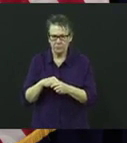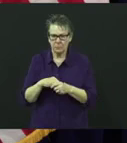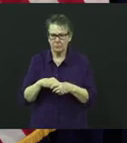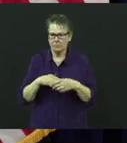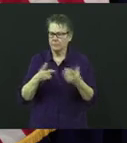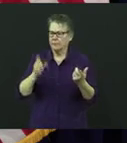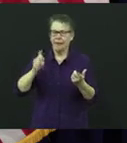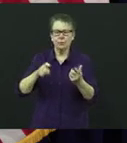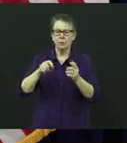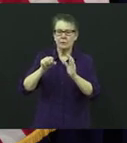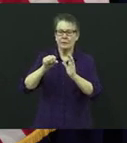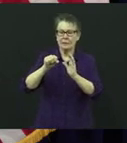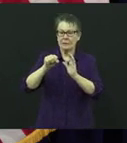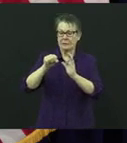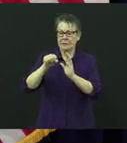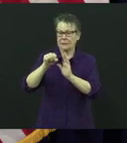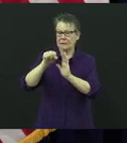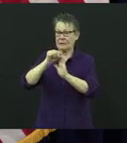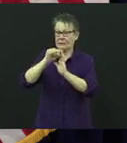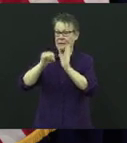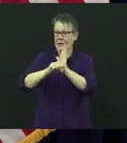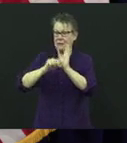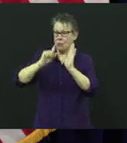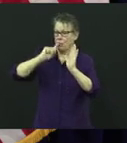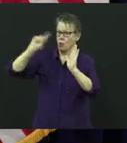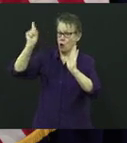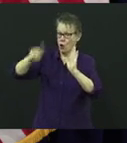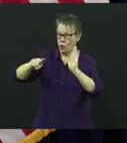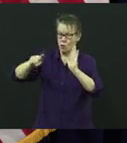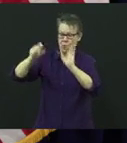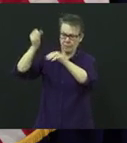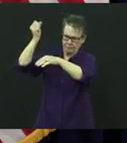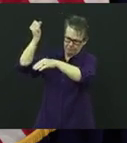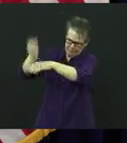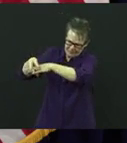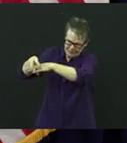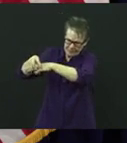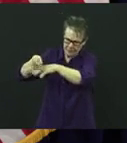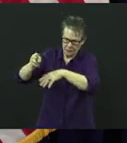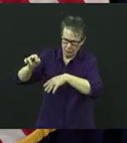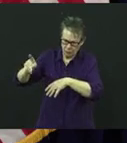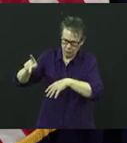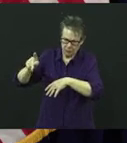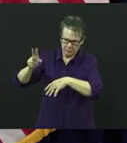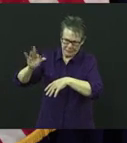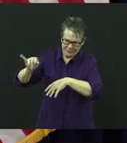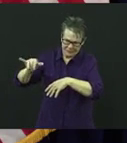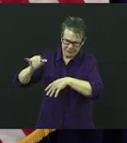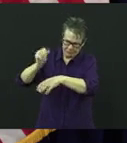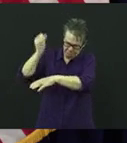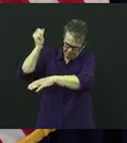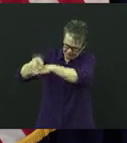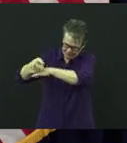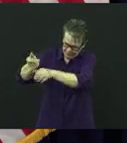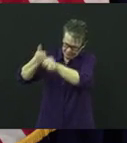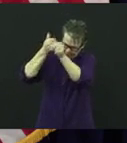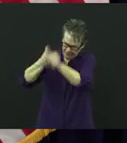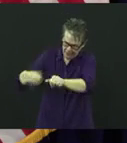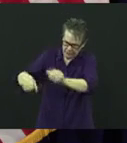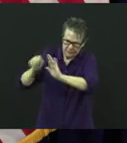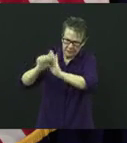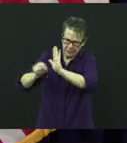my consultation and others, to either add to that order or take away from that order. And so that's